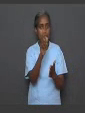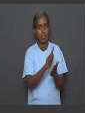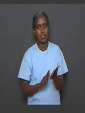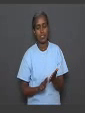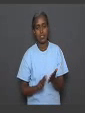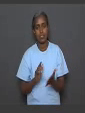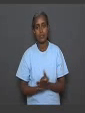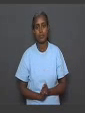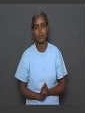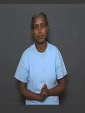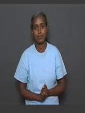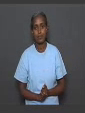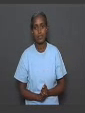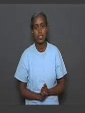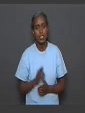complete list.